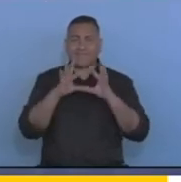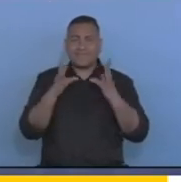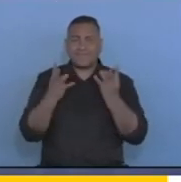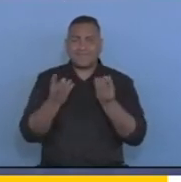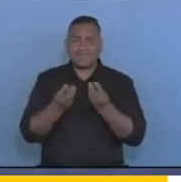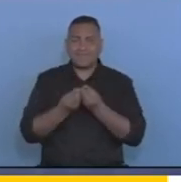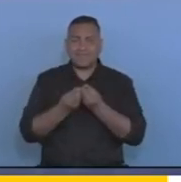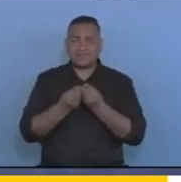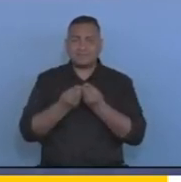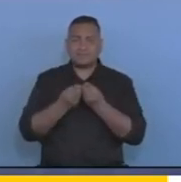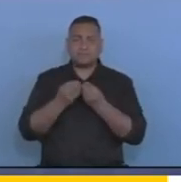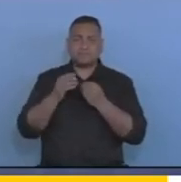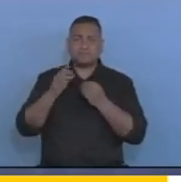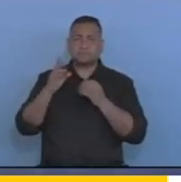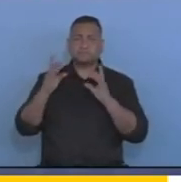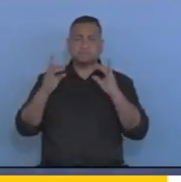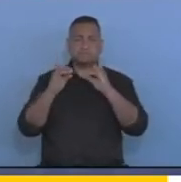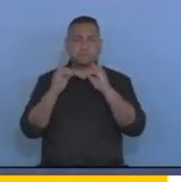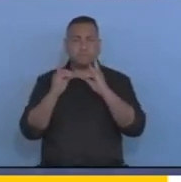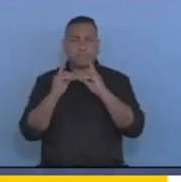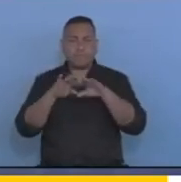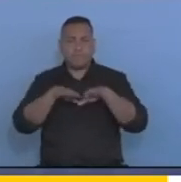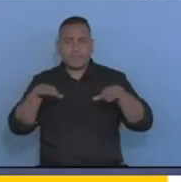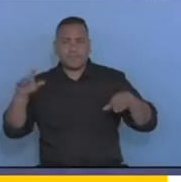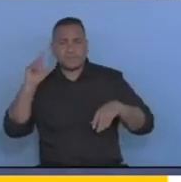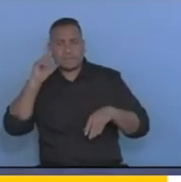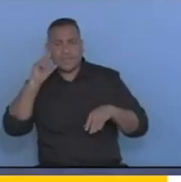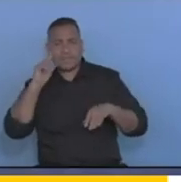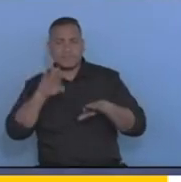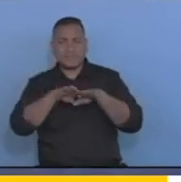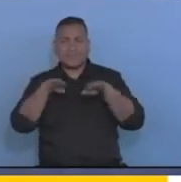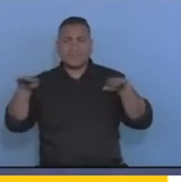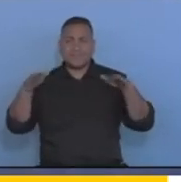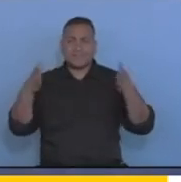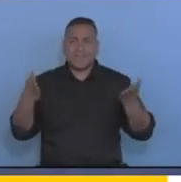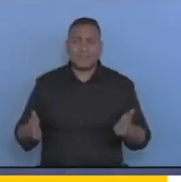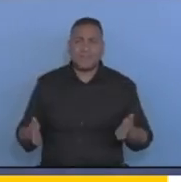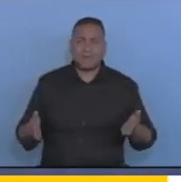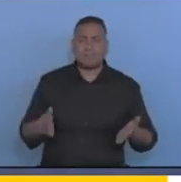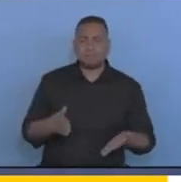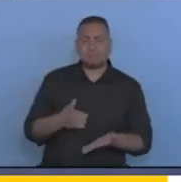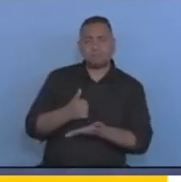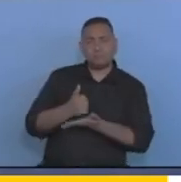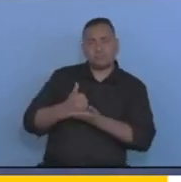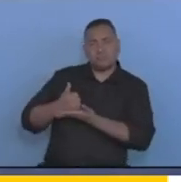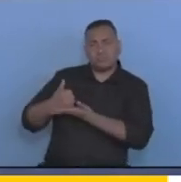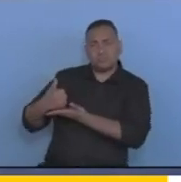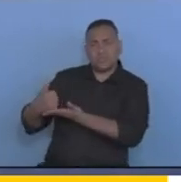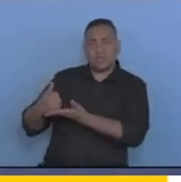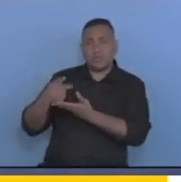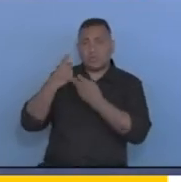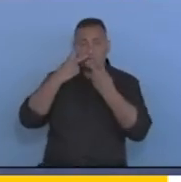being it from tables, chairs. I just looked at all of that pictures, yeah. Yes, there you can see.